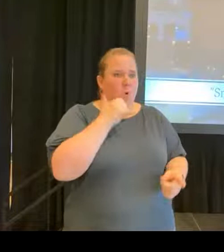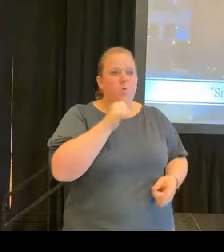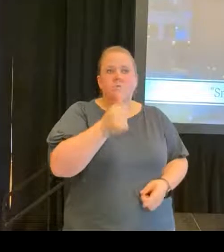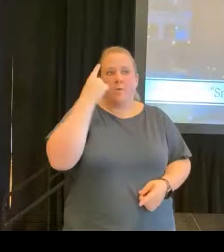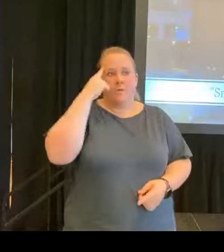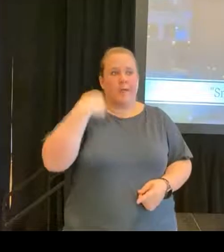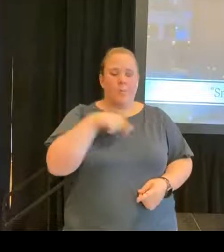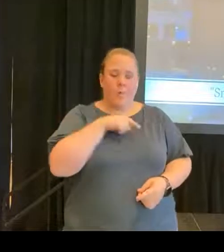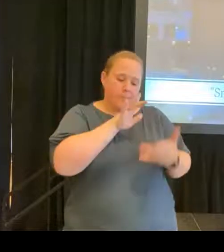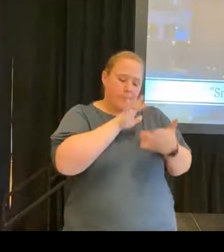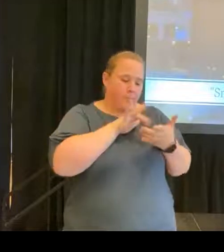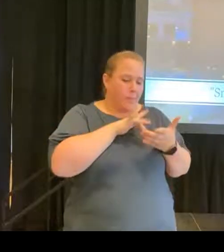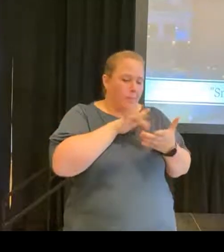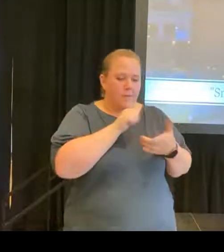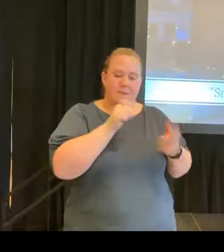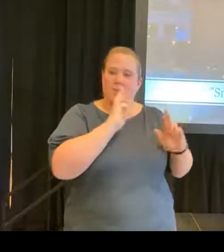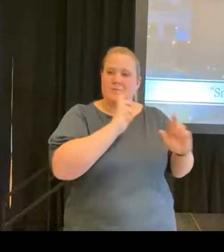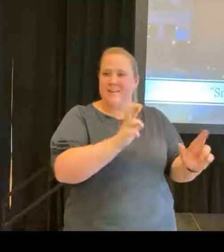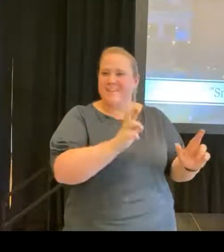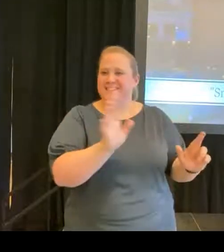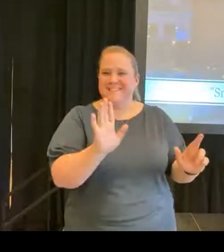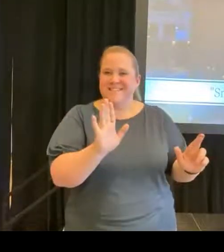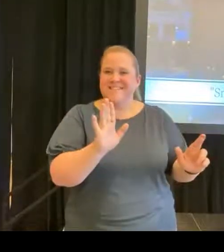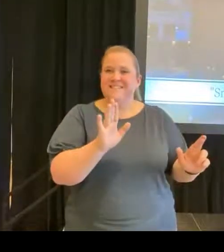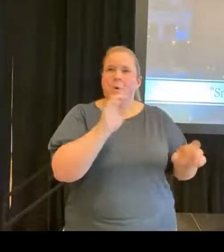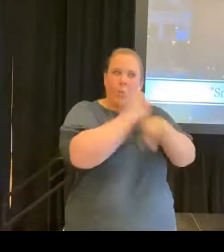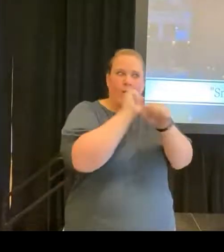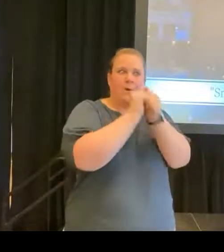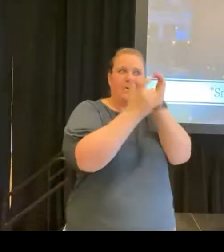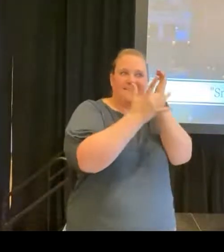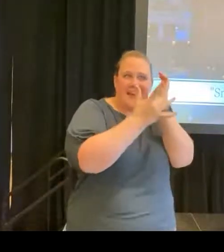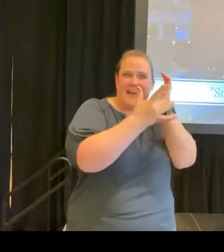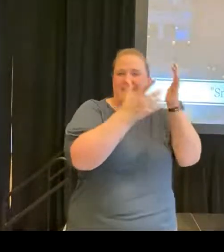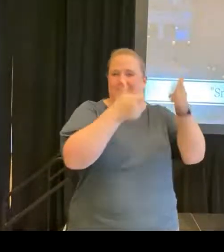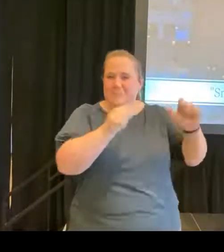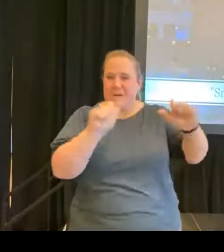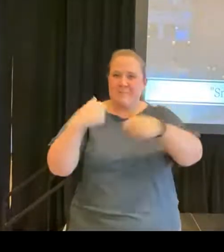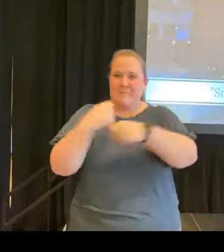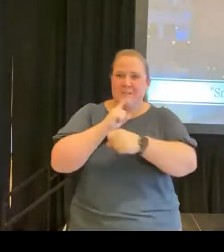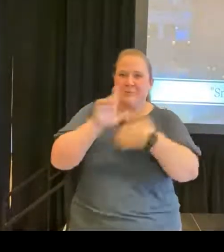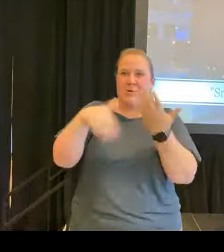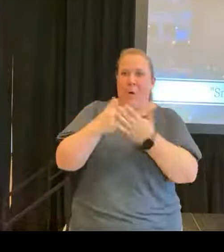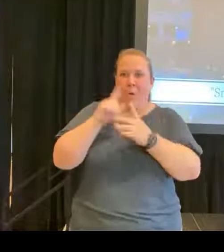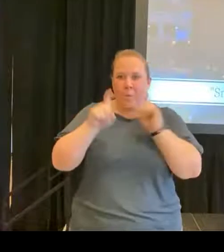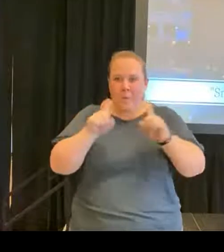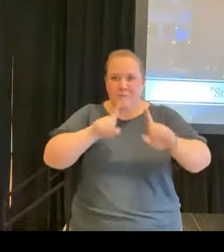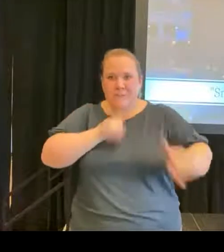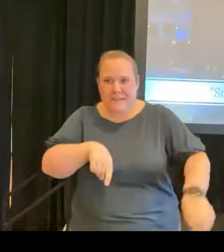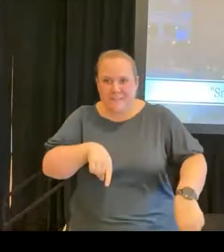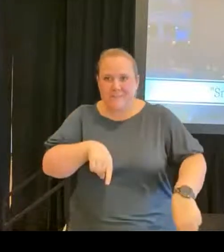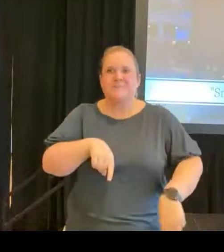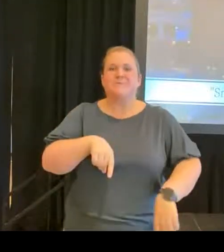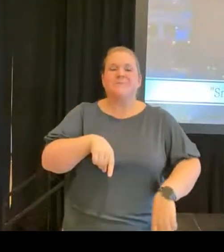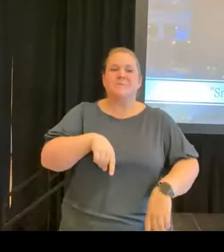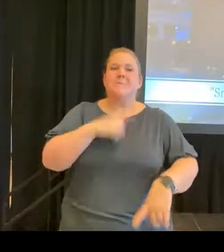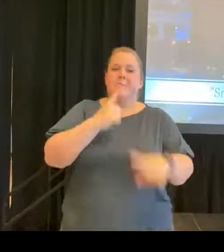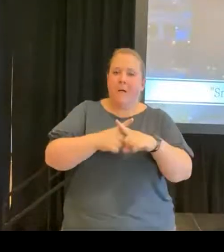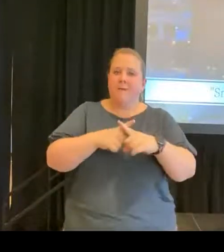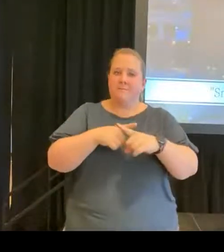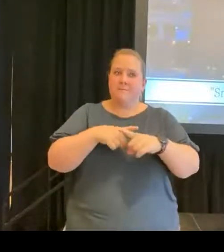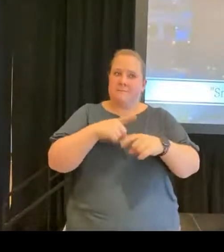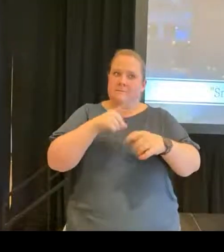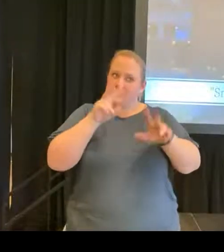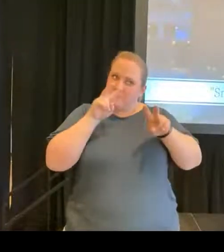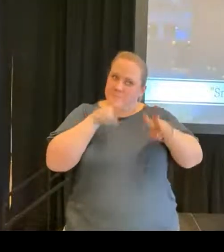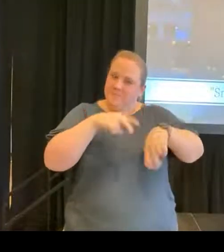think we're being disrespectful. We're working with tech and trying to make sure people's questions are getting answered and we're staying on